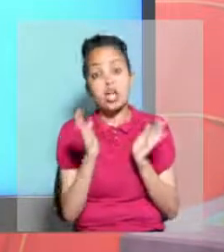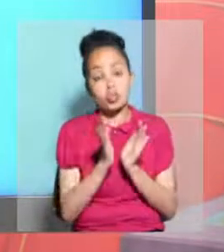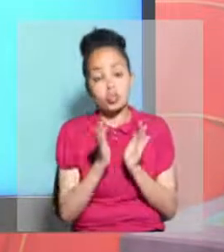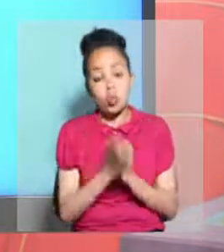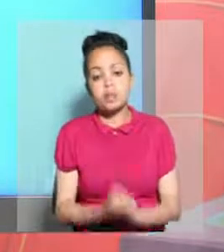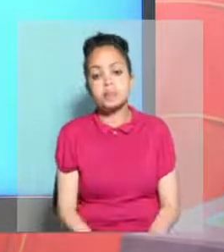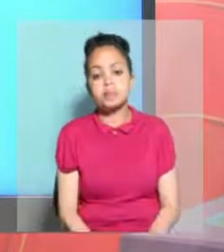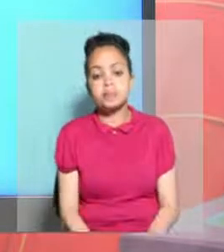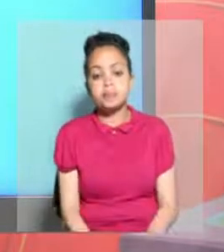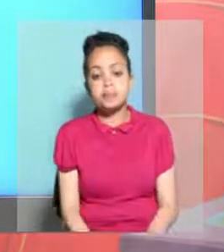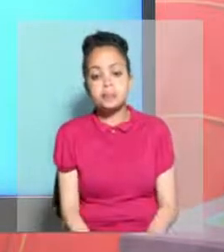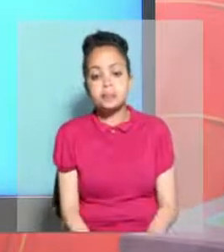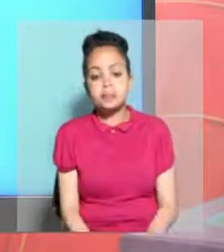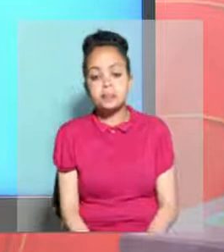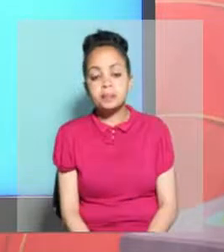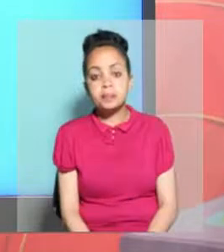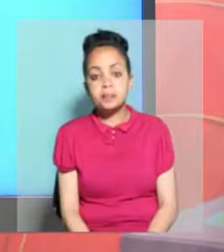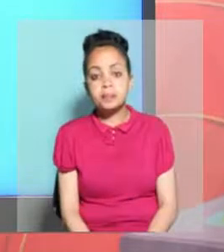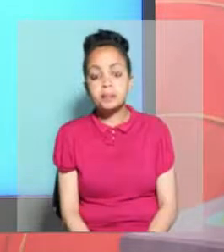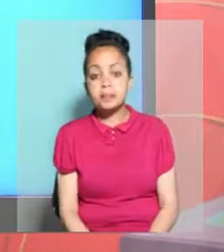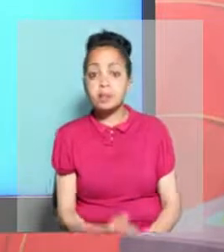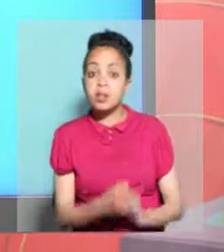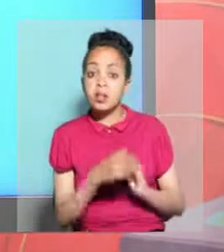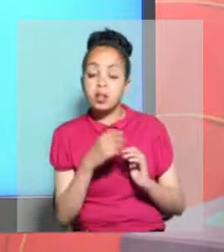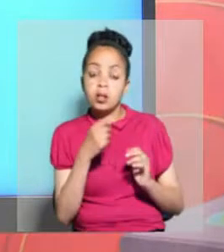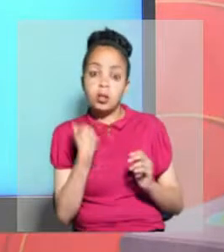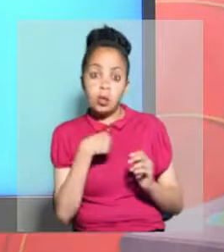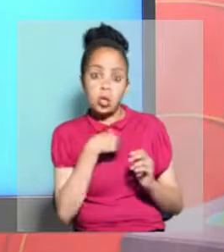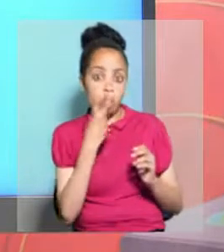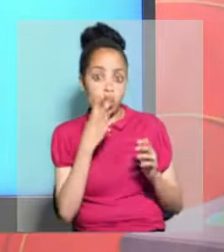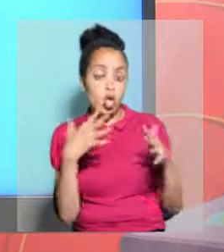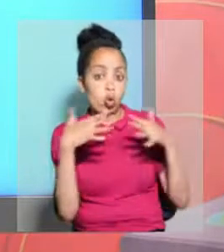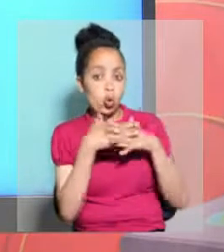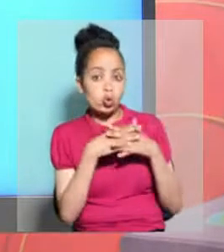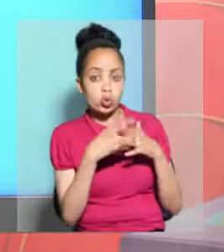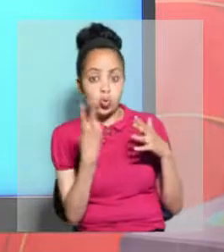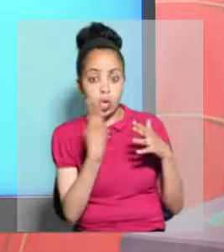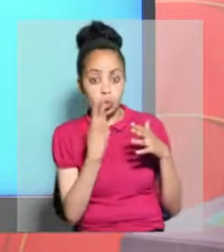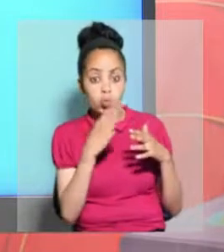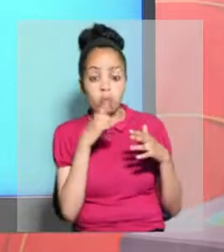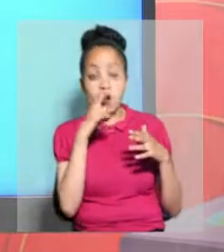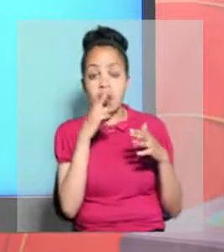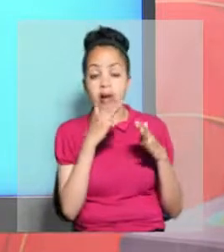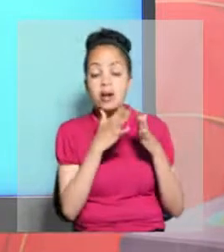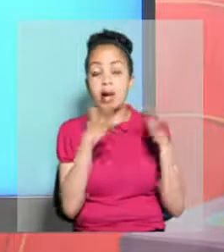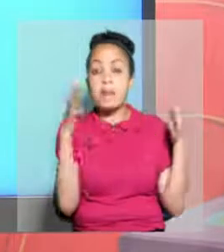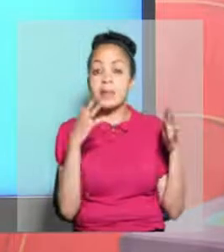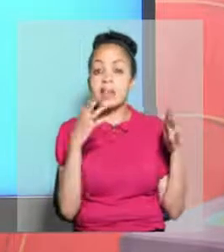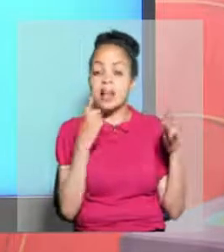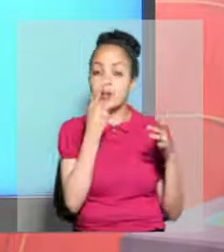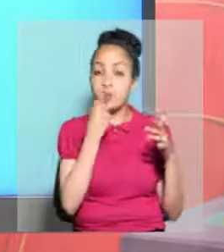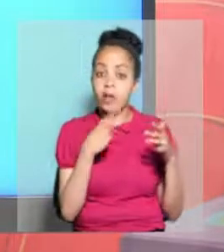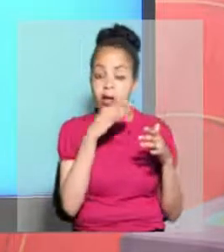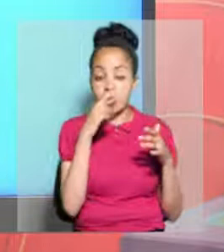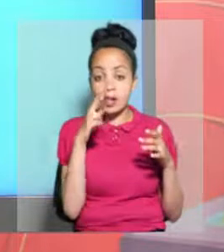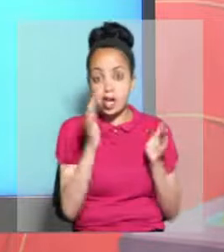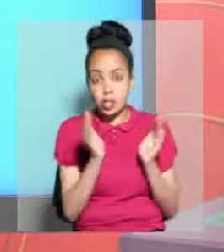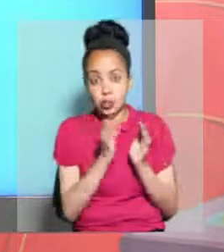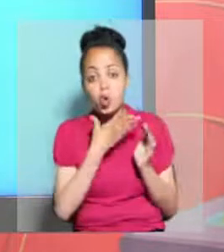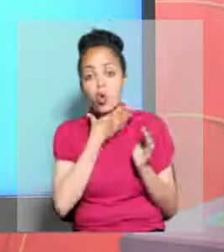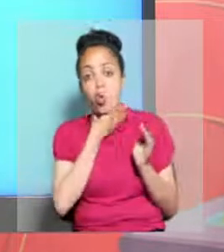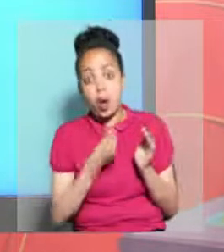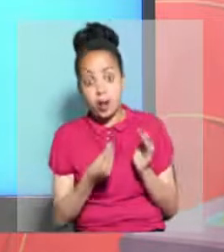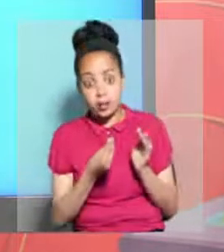small. Here, when we cross this one, R capital red and R small